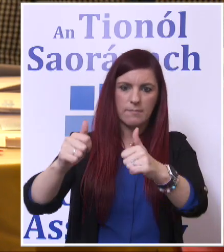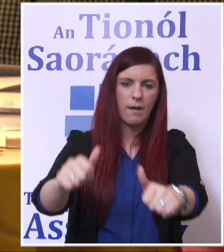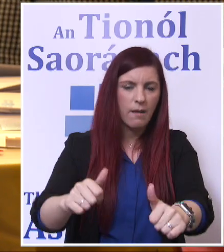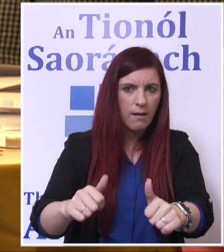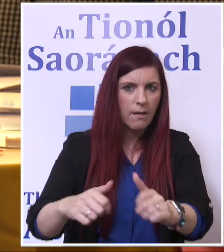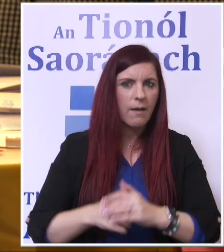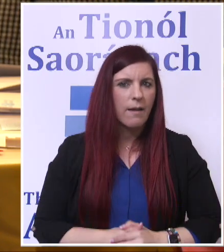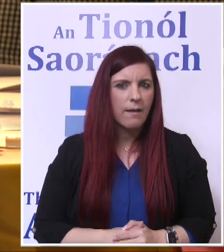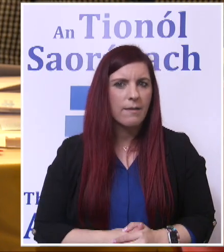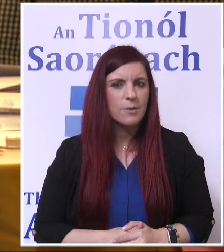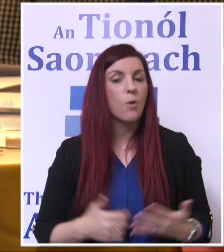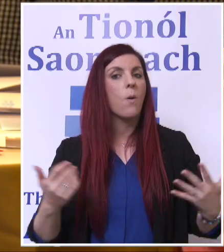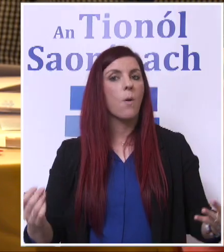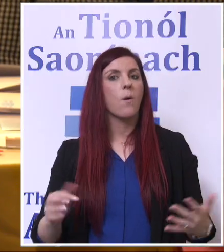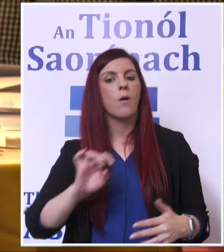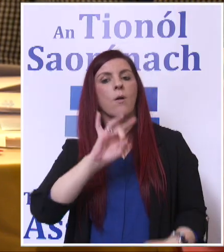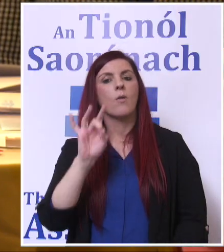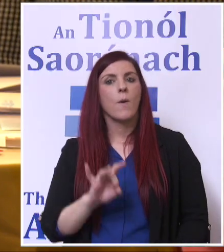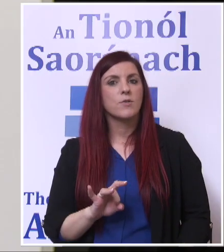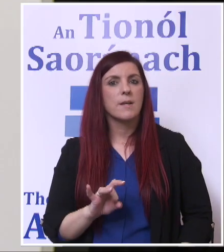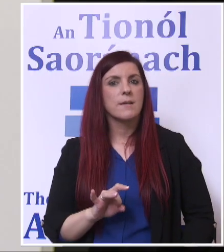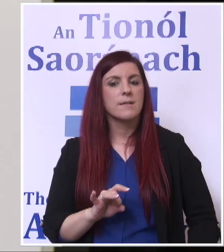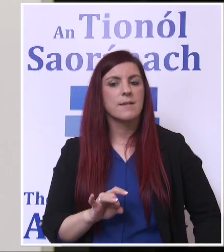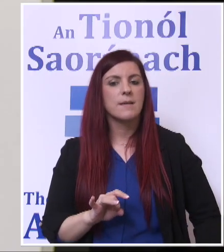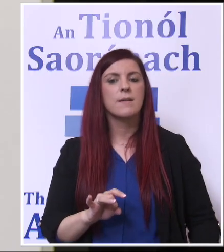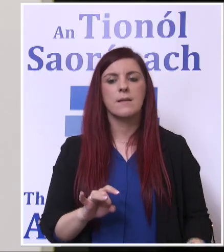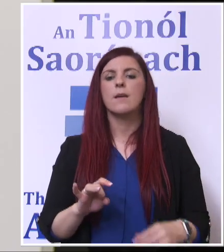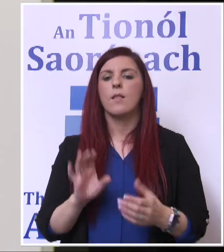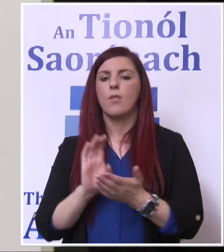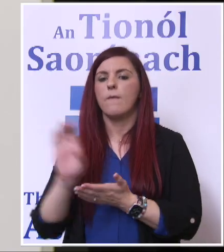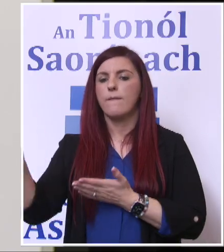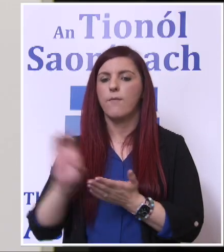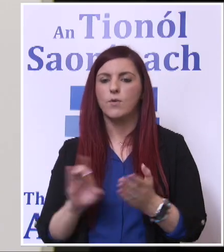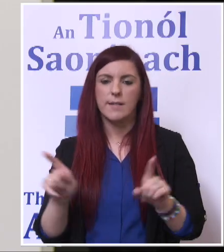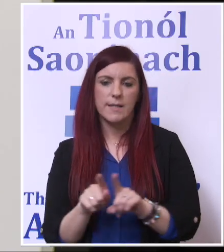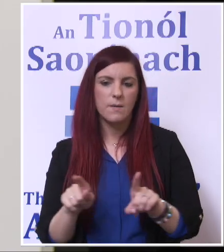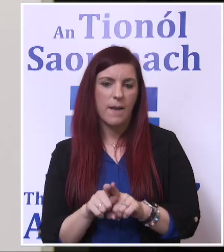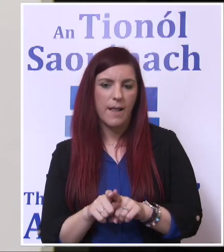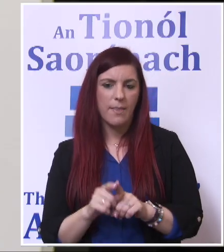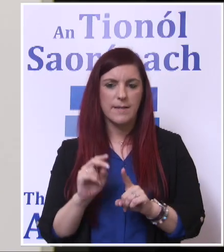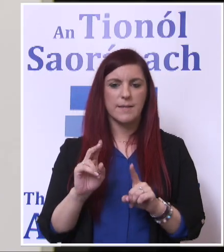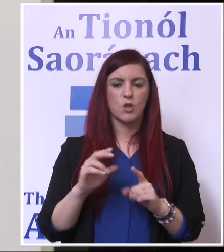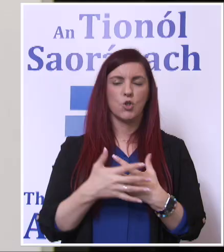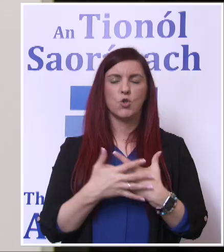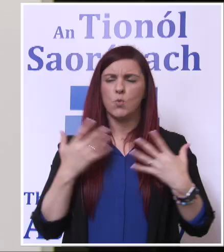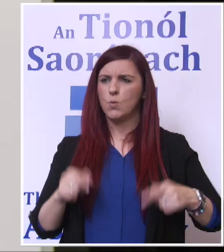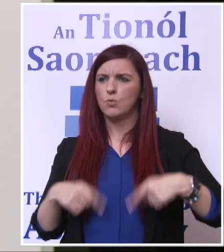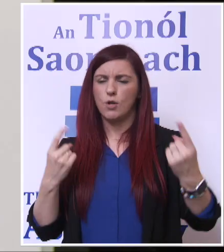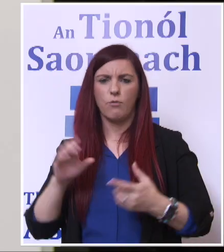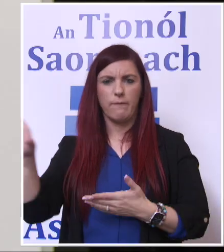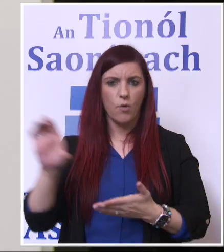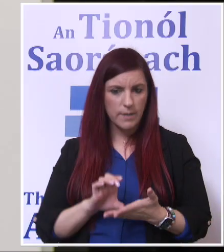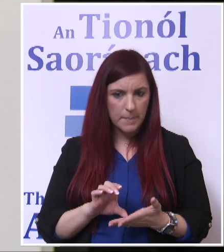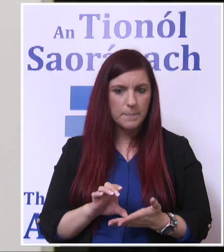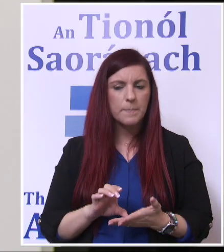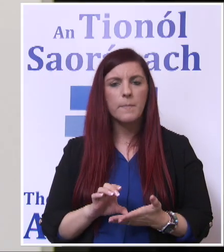authorities. So it's a question worth posing, it's one worth thinking. The funding as well, and this presents an enormous challenge. Where services